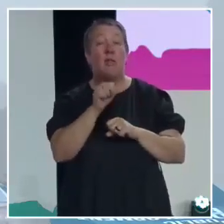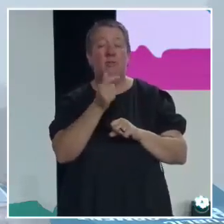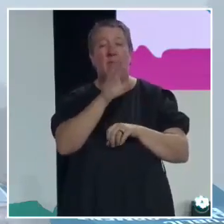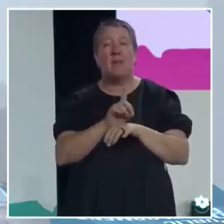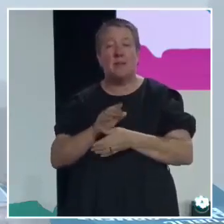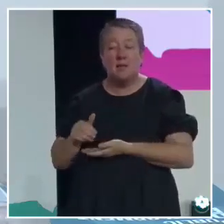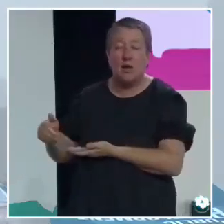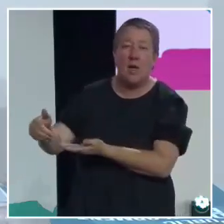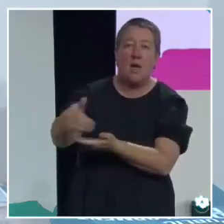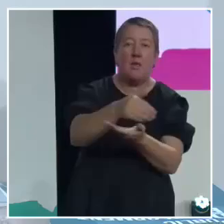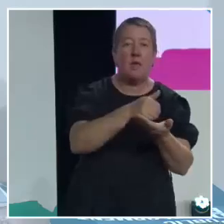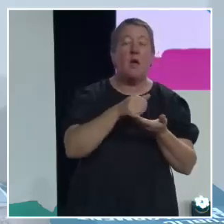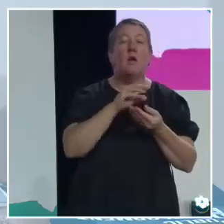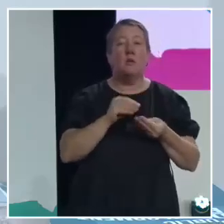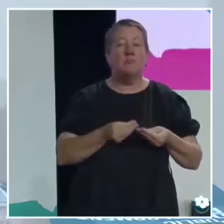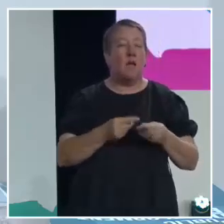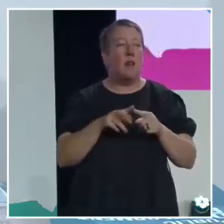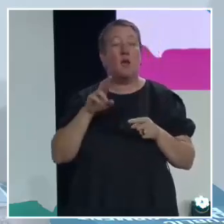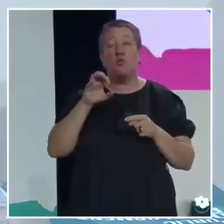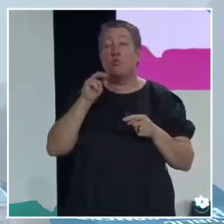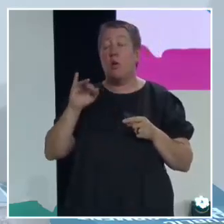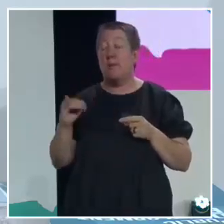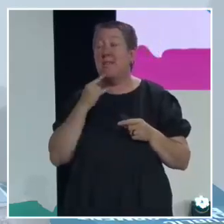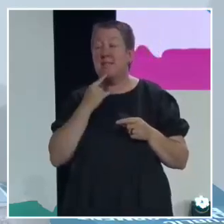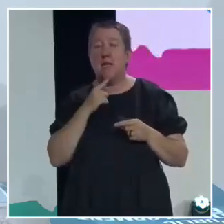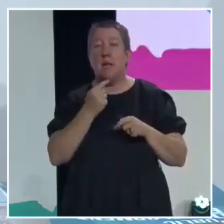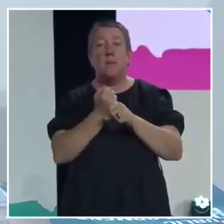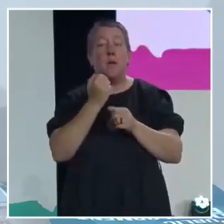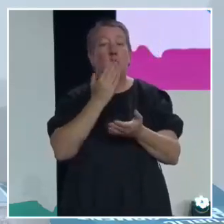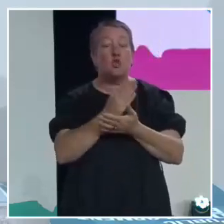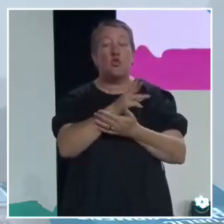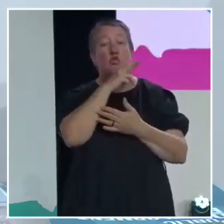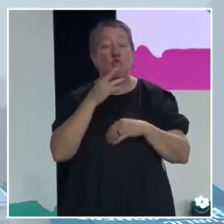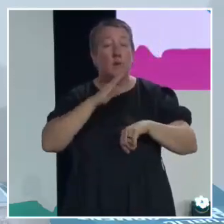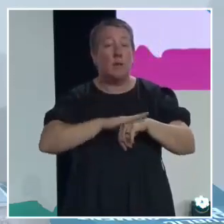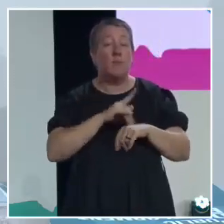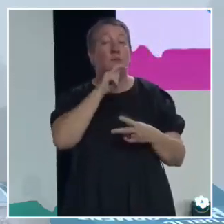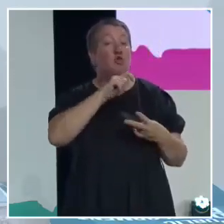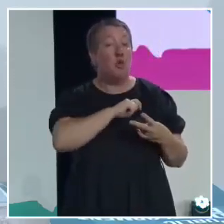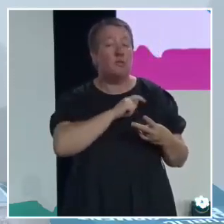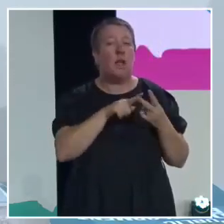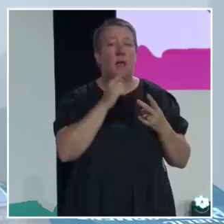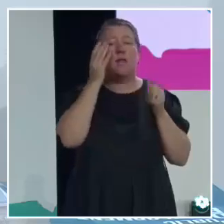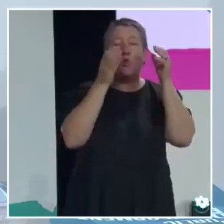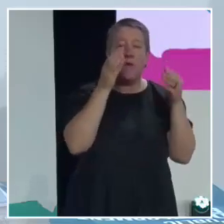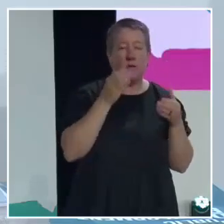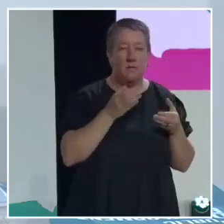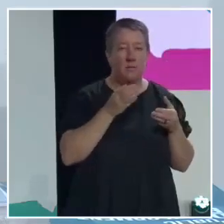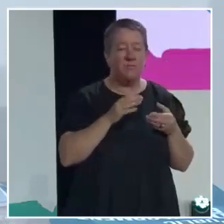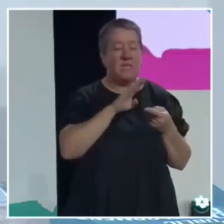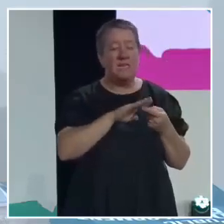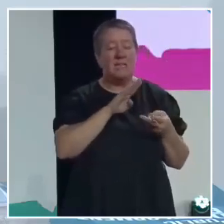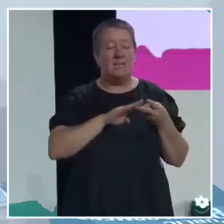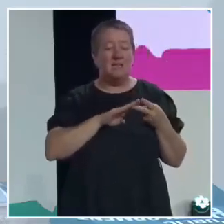into the repositories that Remy talked about and make sure that it's real time, it can be trusted, and it's elevated. The second point, I